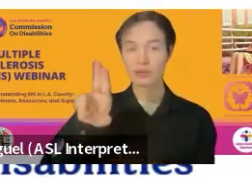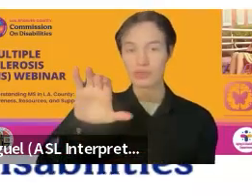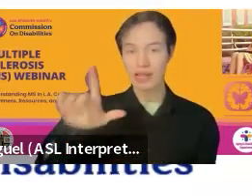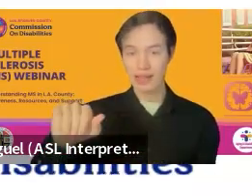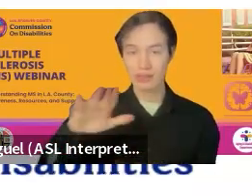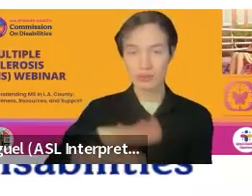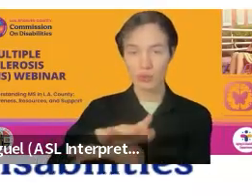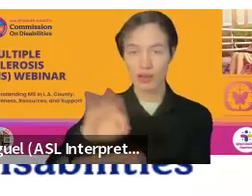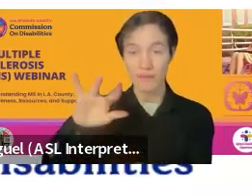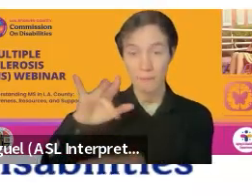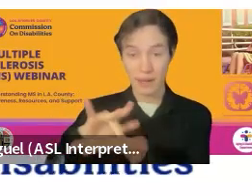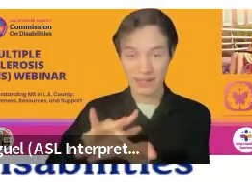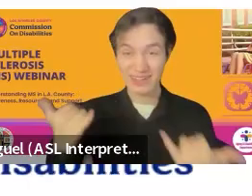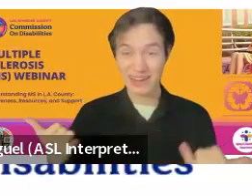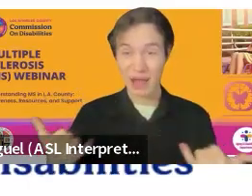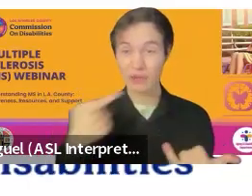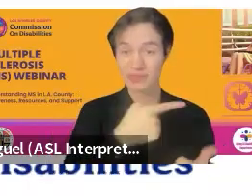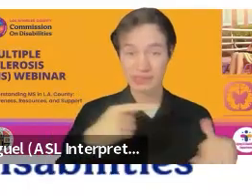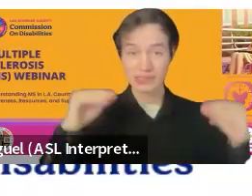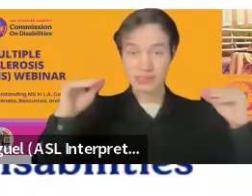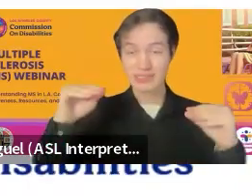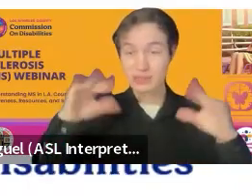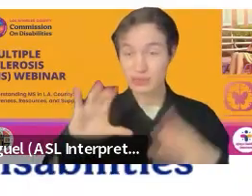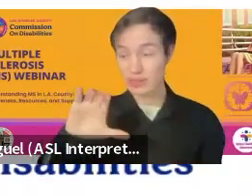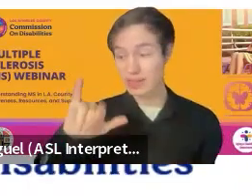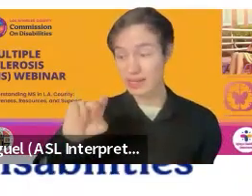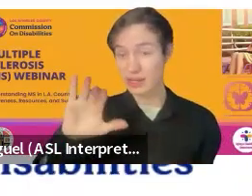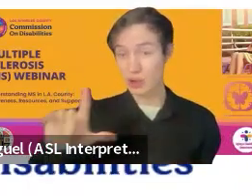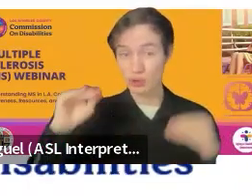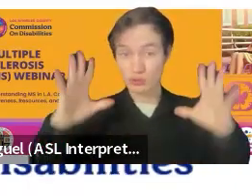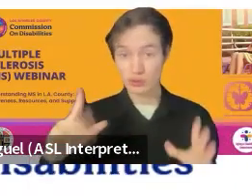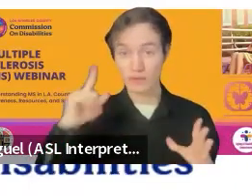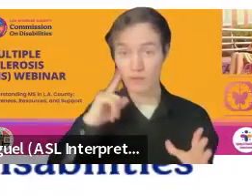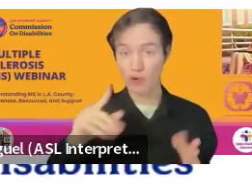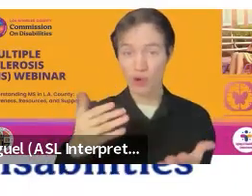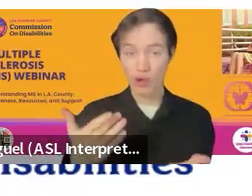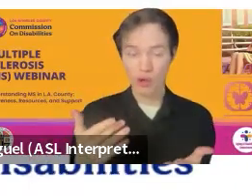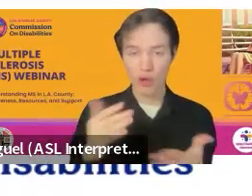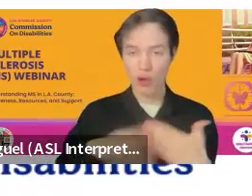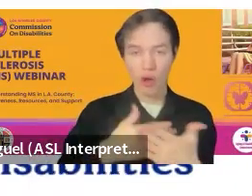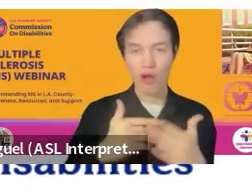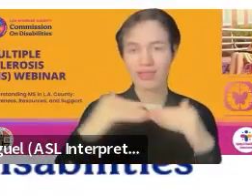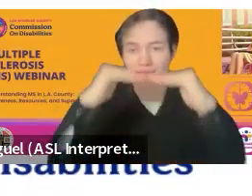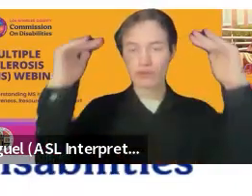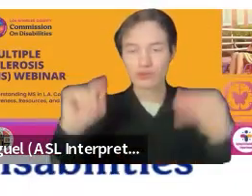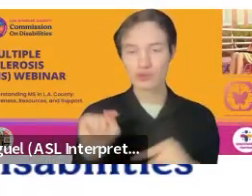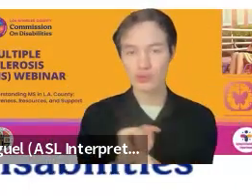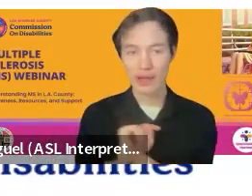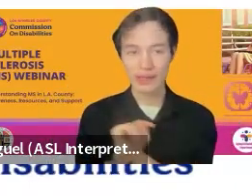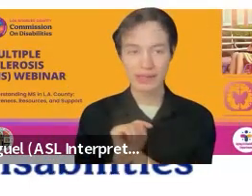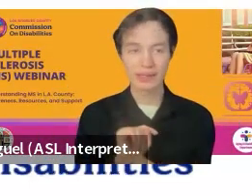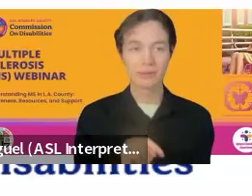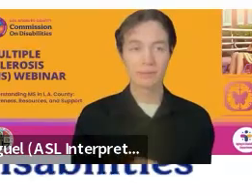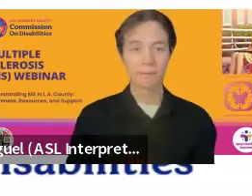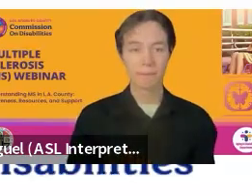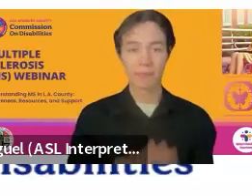currently serves as a clinical instructor for trainees at all levels of training, including neuroimmunology fellows. She is